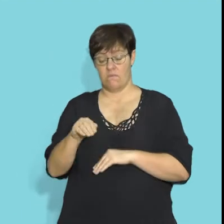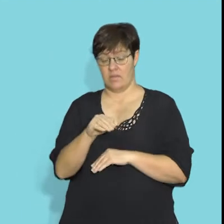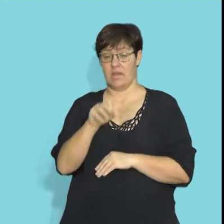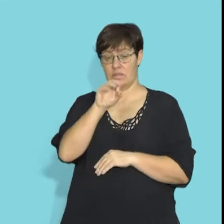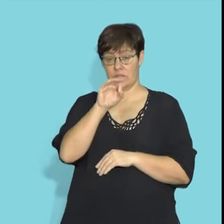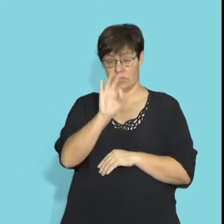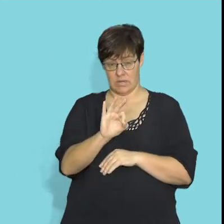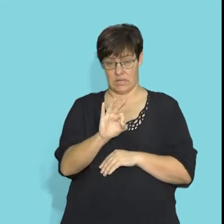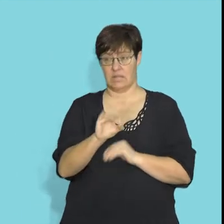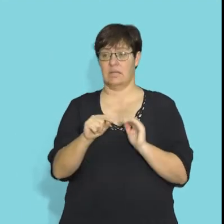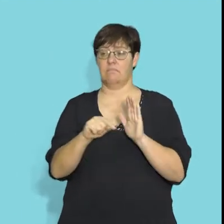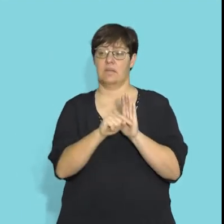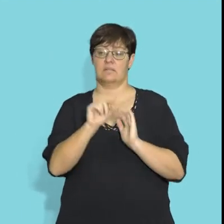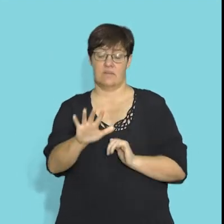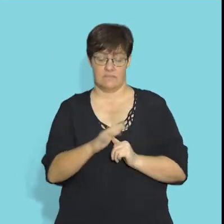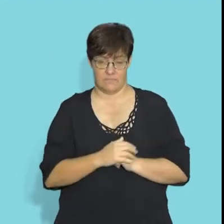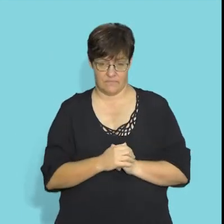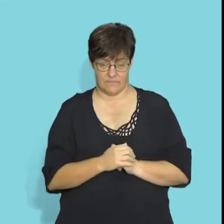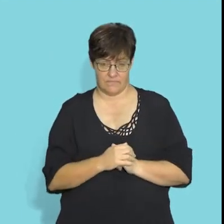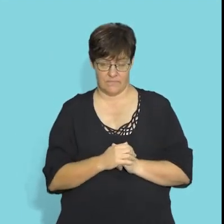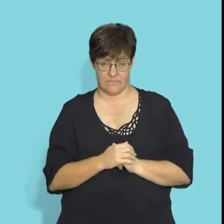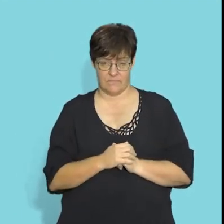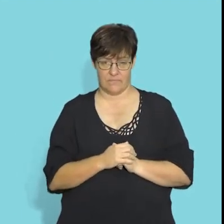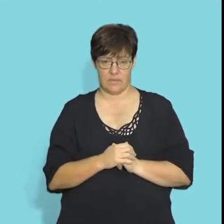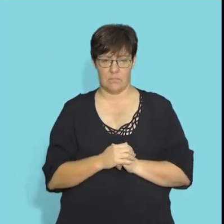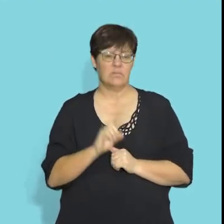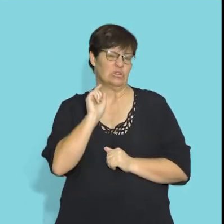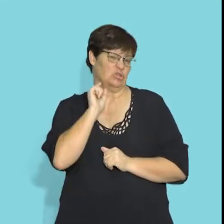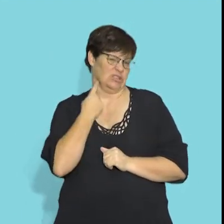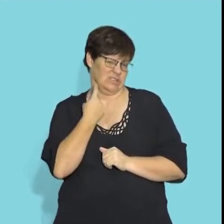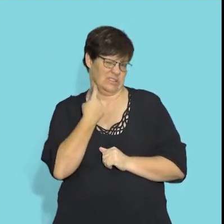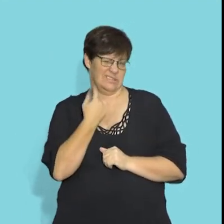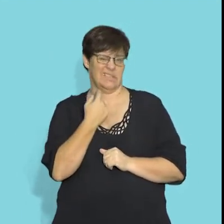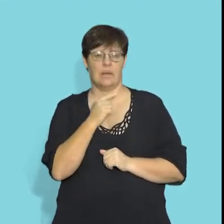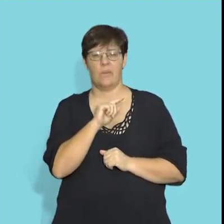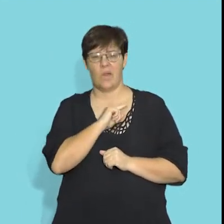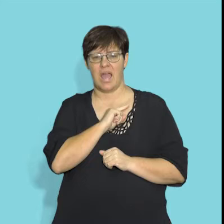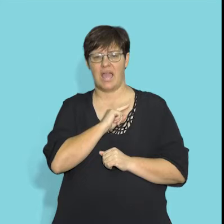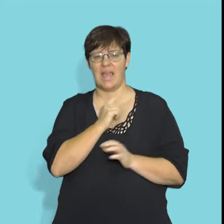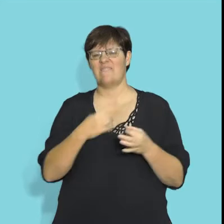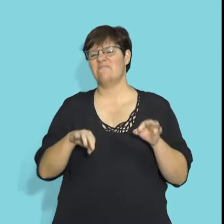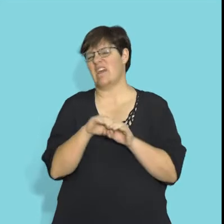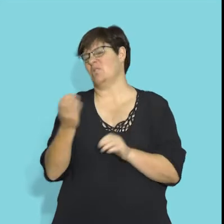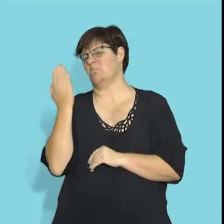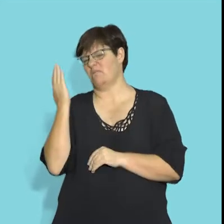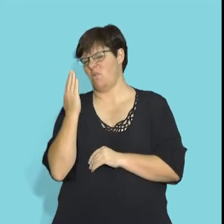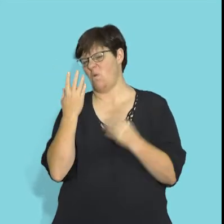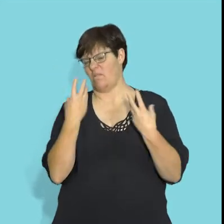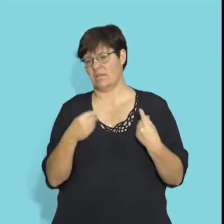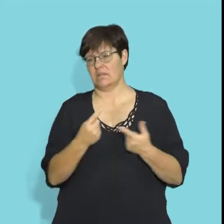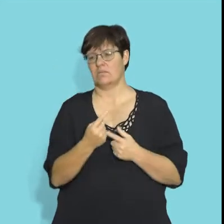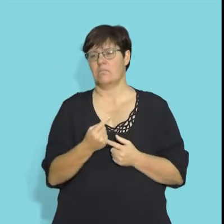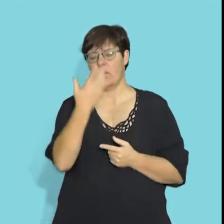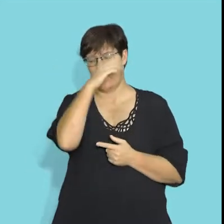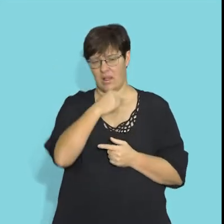over 3 minus 5. Now, we're cheating a little bit because these are the same values that we had in the